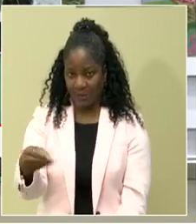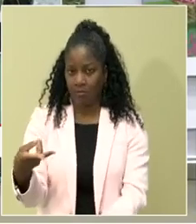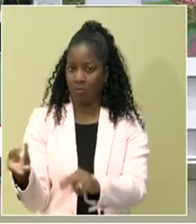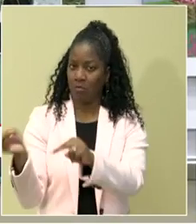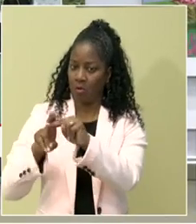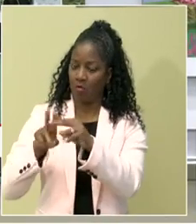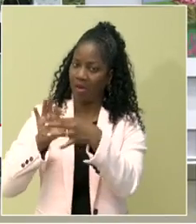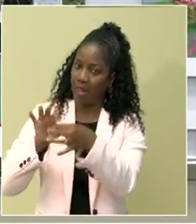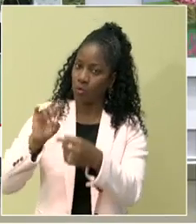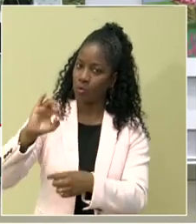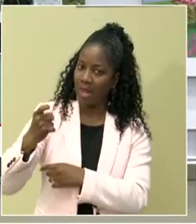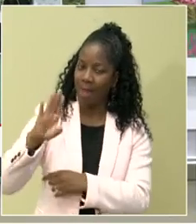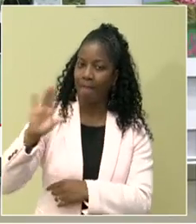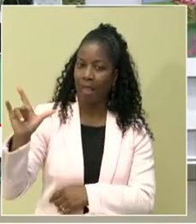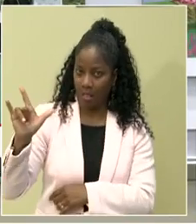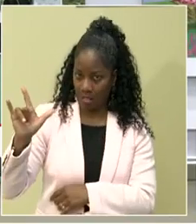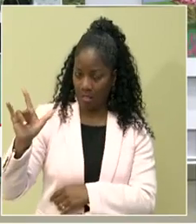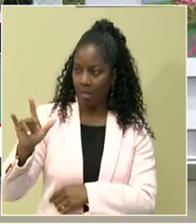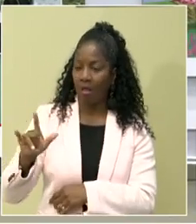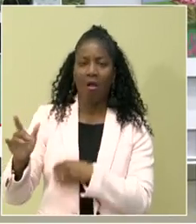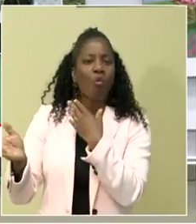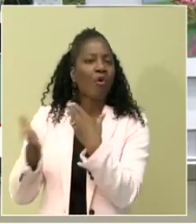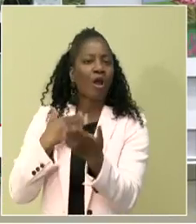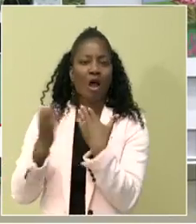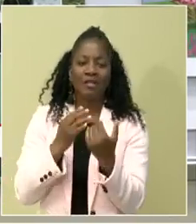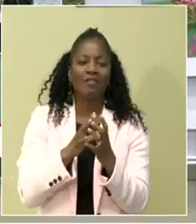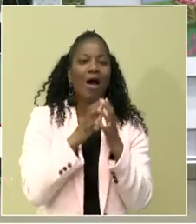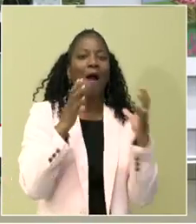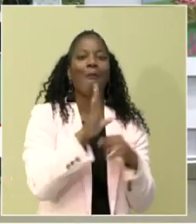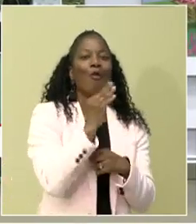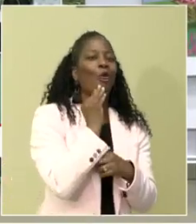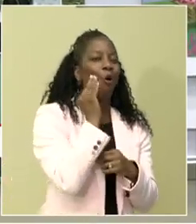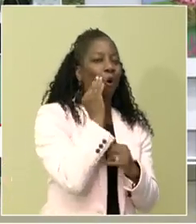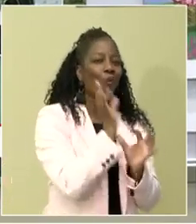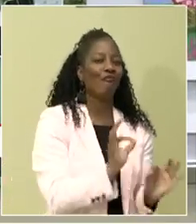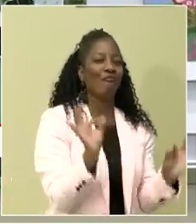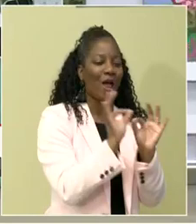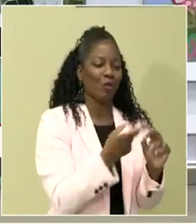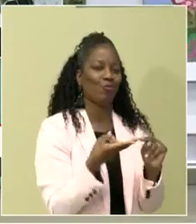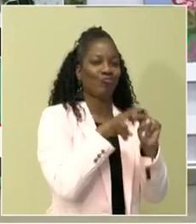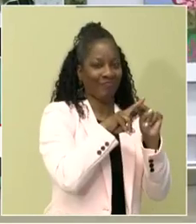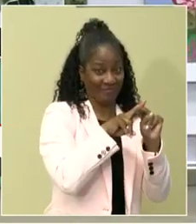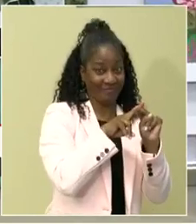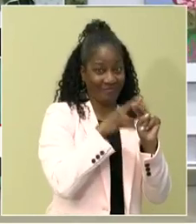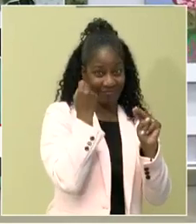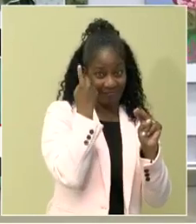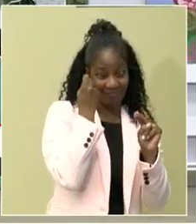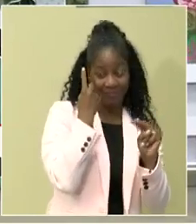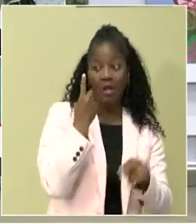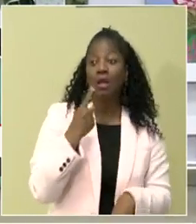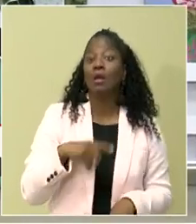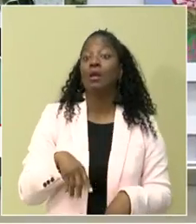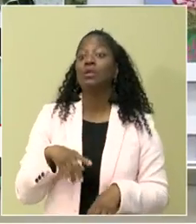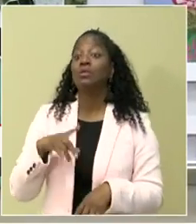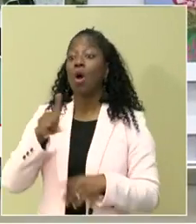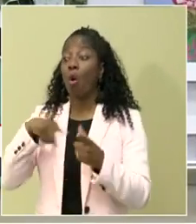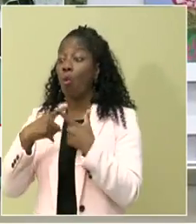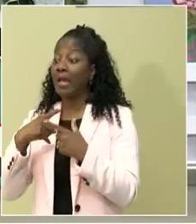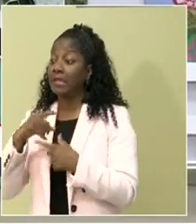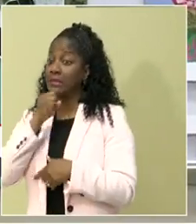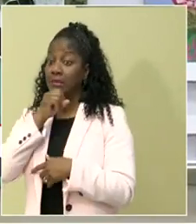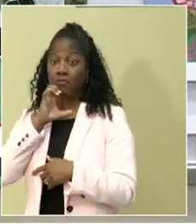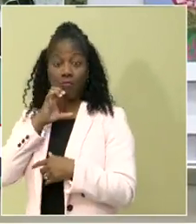increase in their tax bill, regardless of how much that it goes up. Now, the half is when a senior gets their